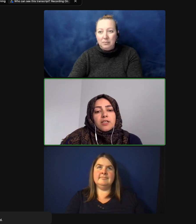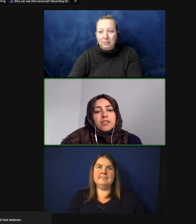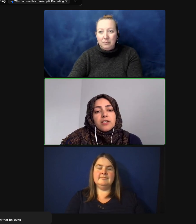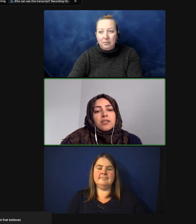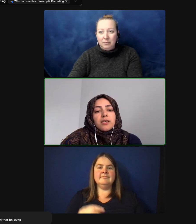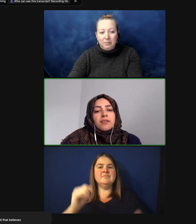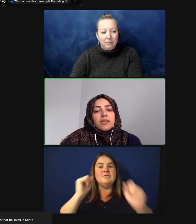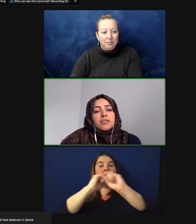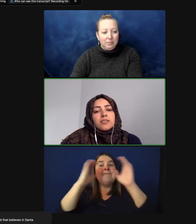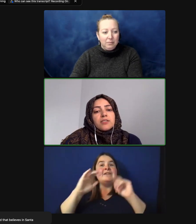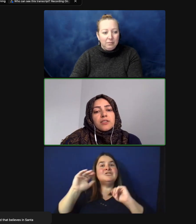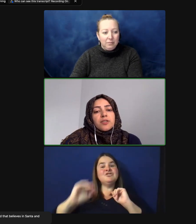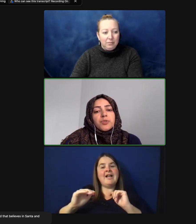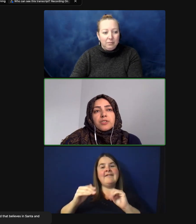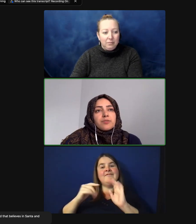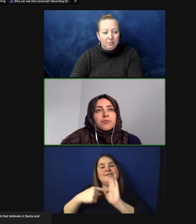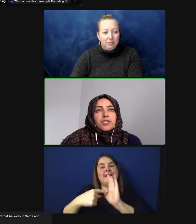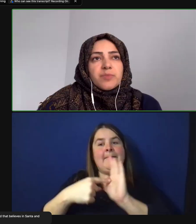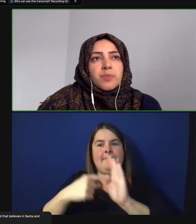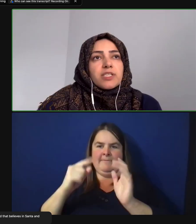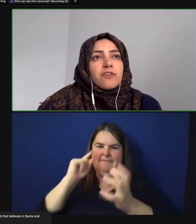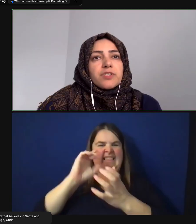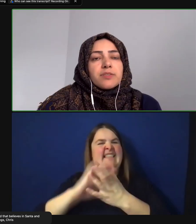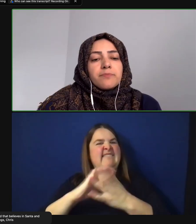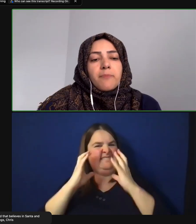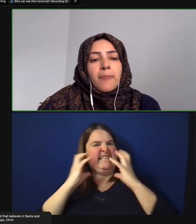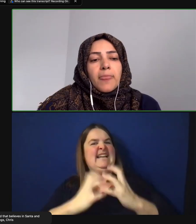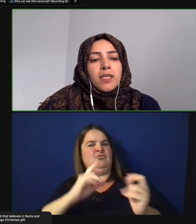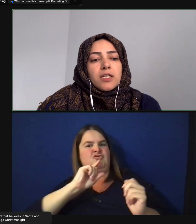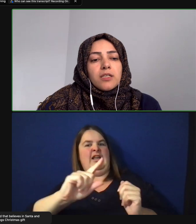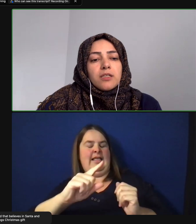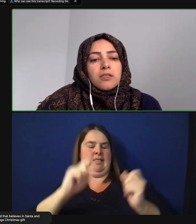believes in Santa and thinks Santa brings Christmas gifts.